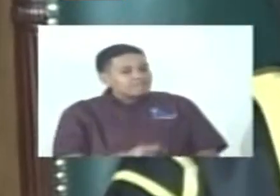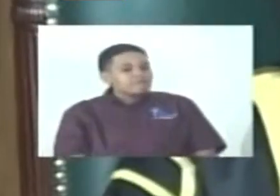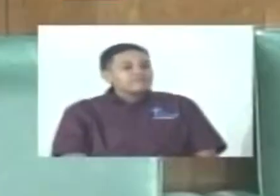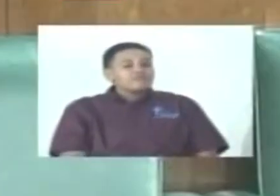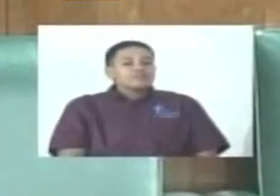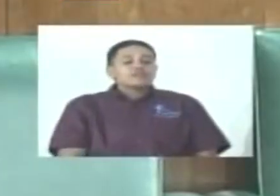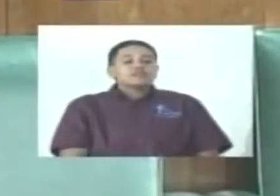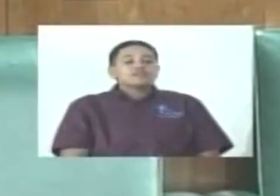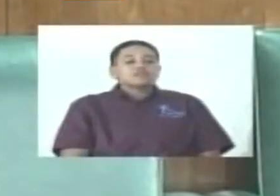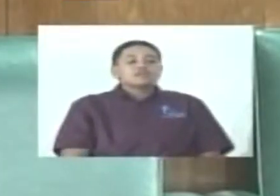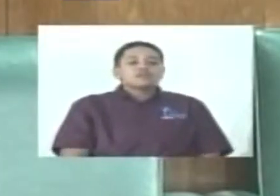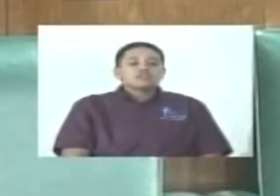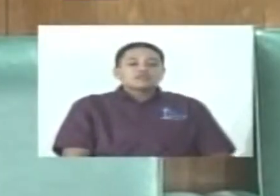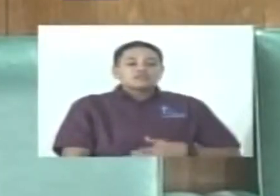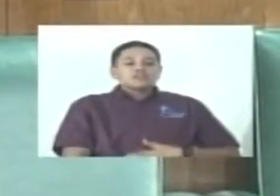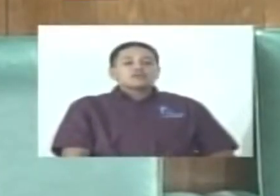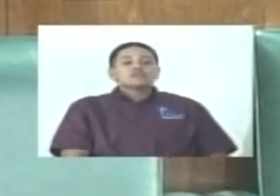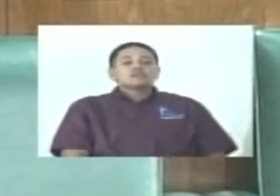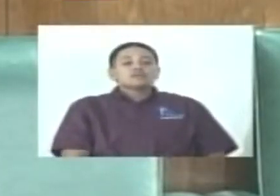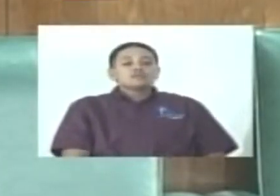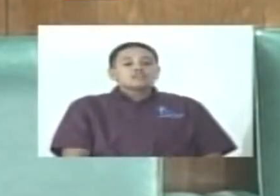say.